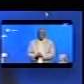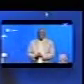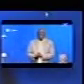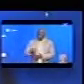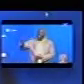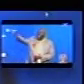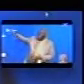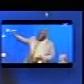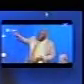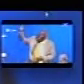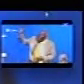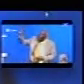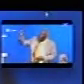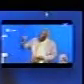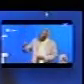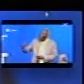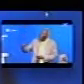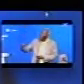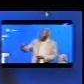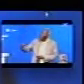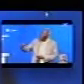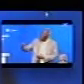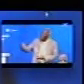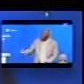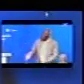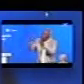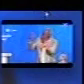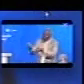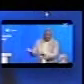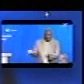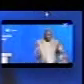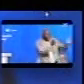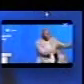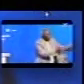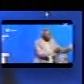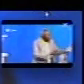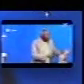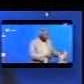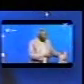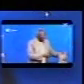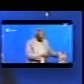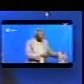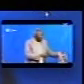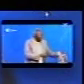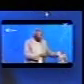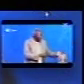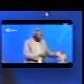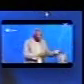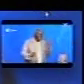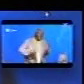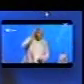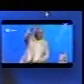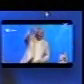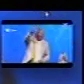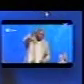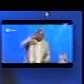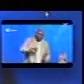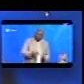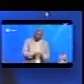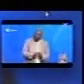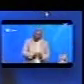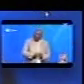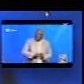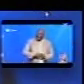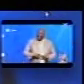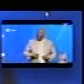became fools, and they changed the glory of the incorruptible God into an image made like to